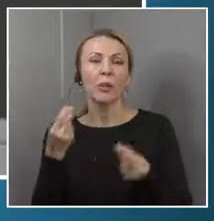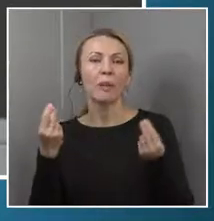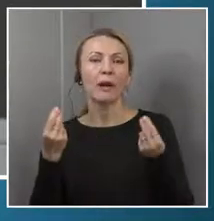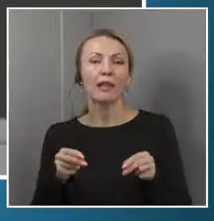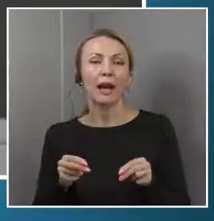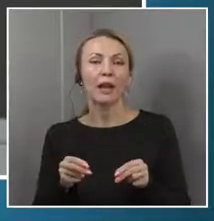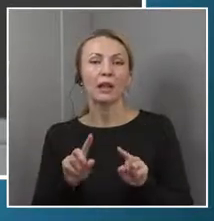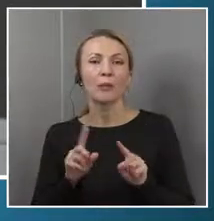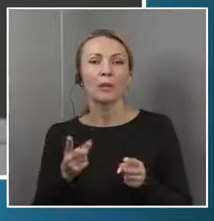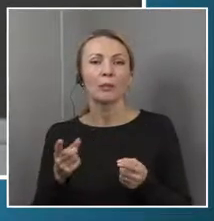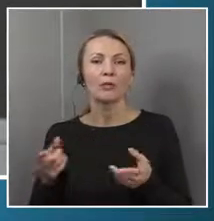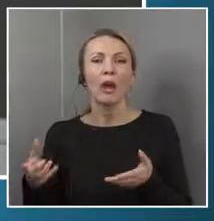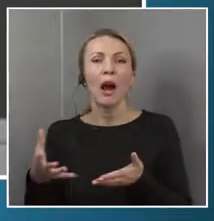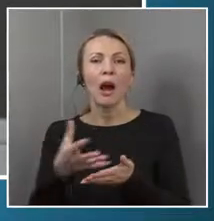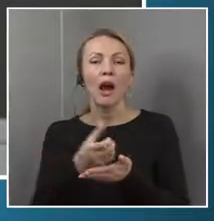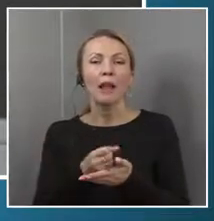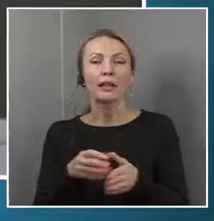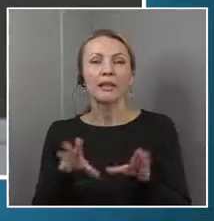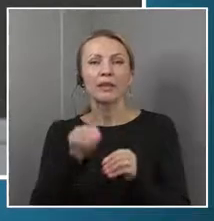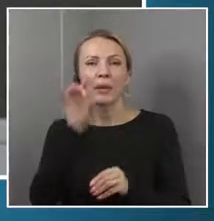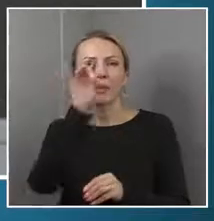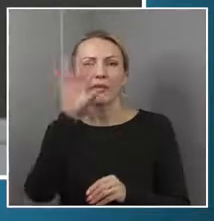you could sell it.